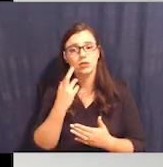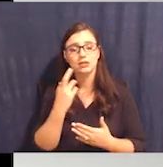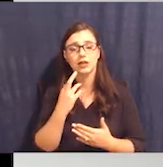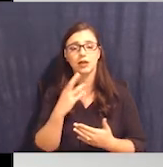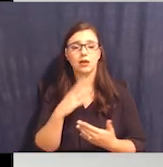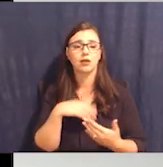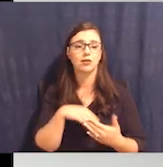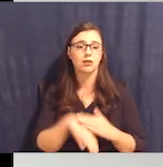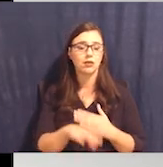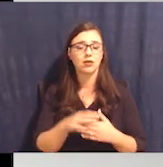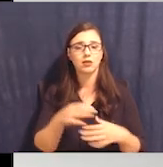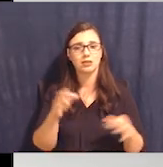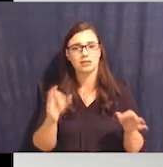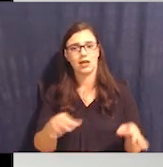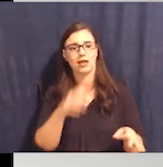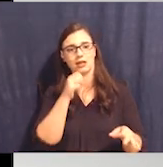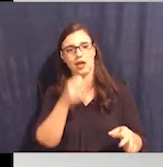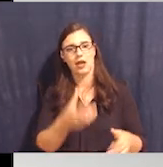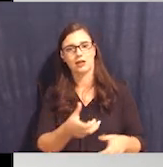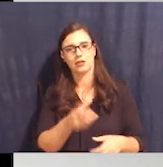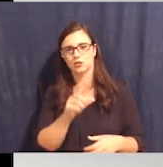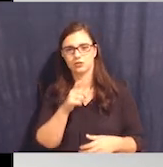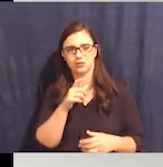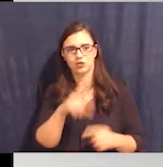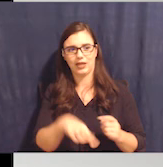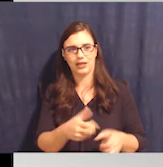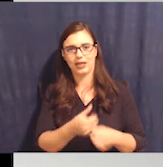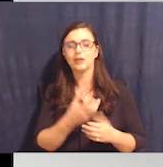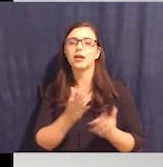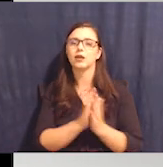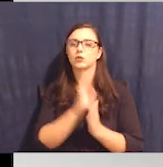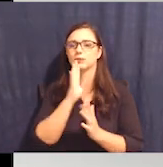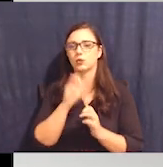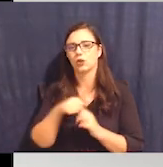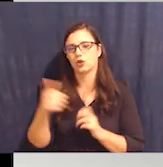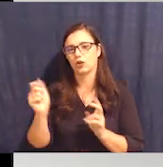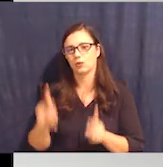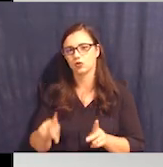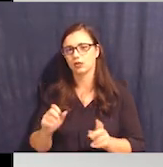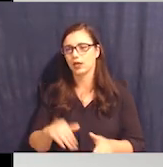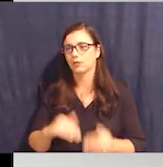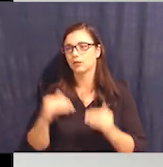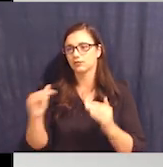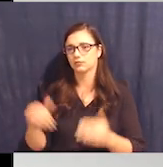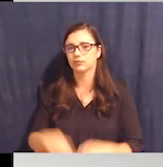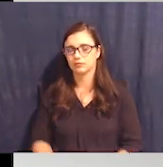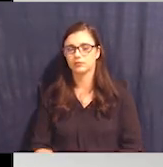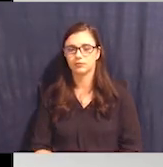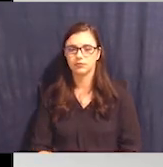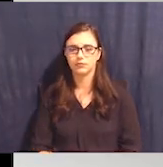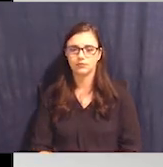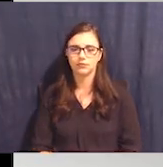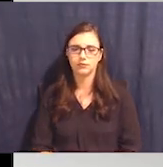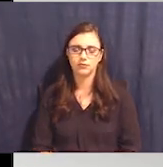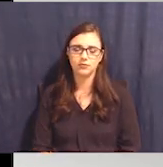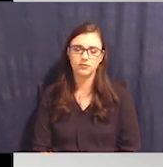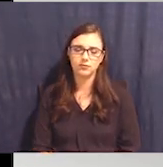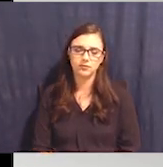some reason they make a determination that you're not entitled to it, ask to speak to somebody else. It can get bumped up to Next another question.